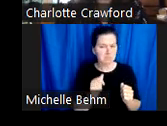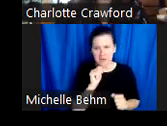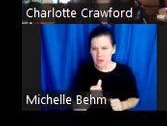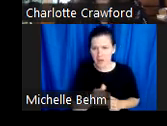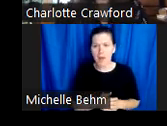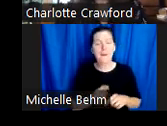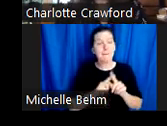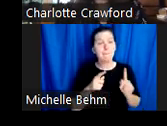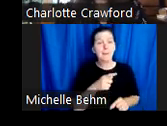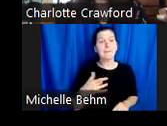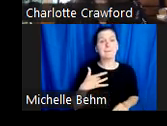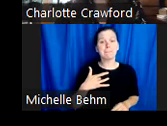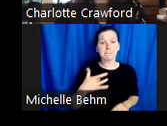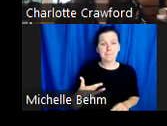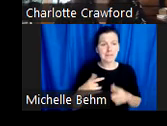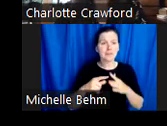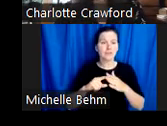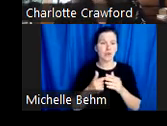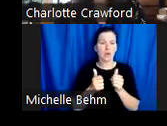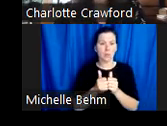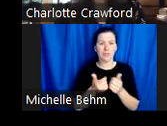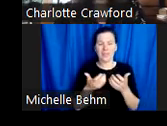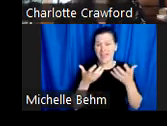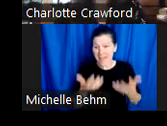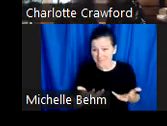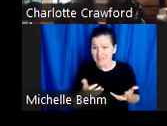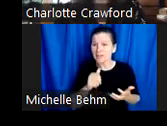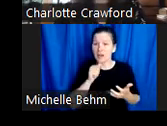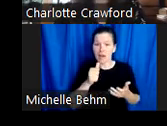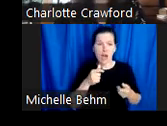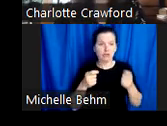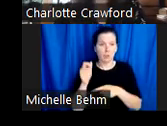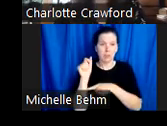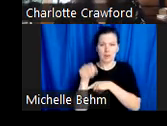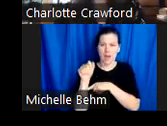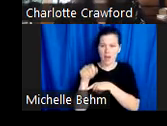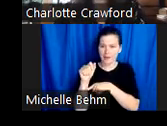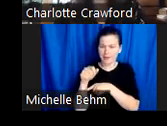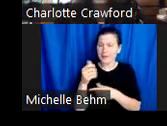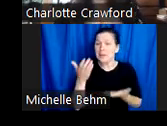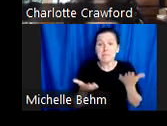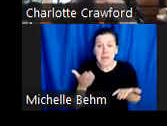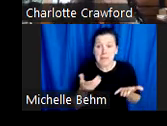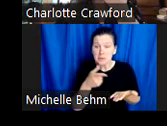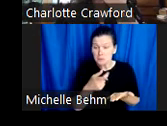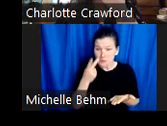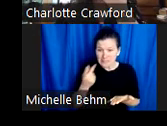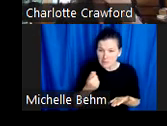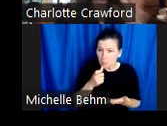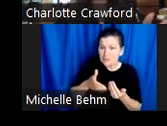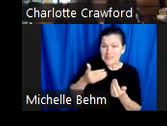heavy, uncontrollable nodding, which may or may not be what you see. You may see somebody who's easy to wake up a little